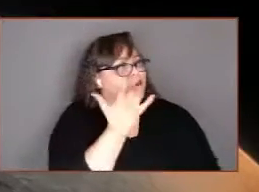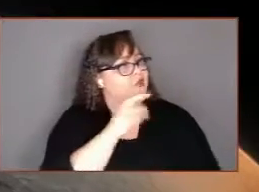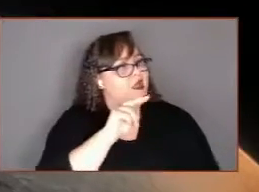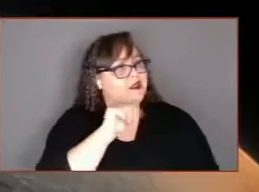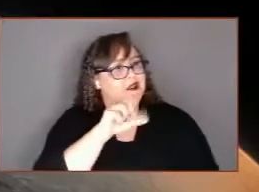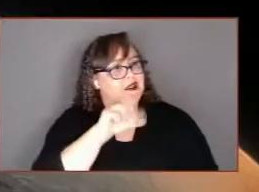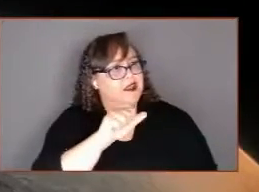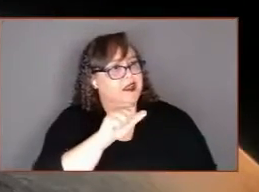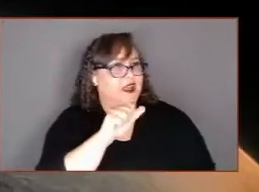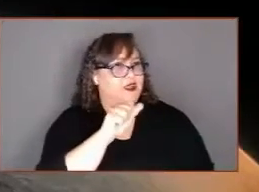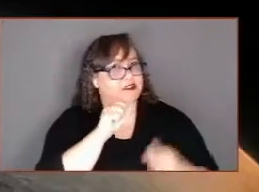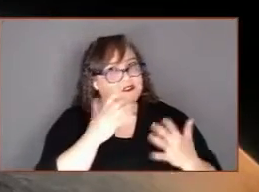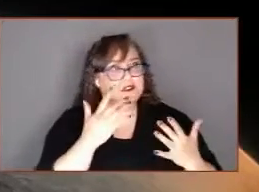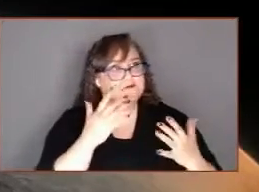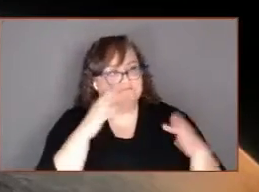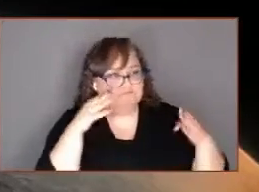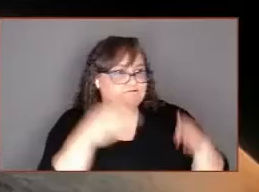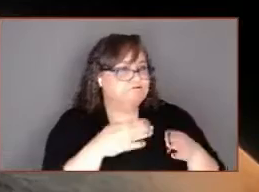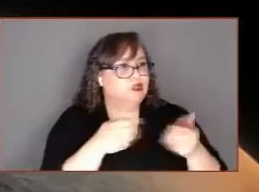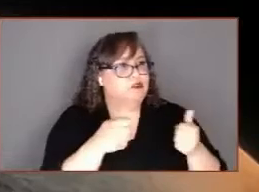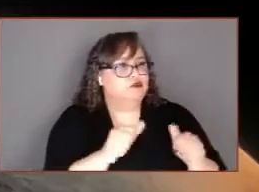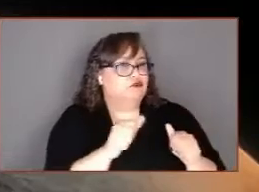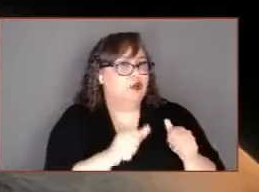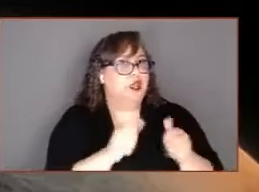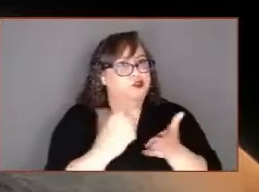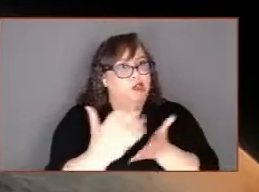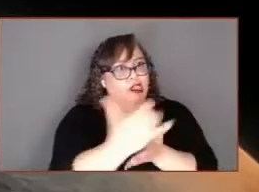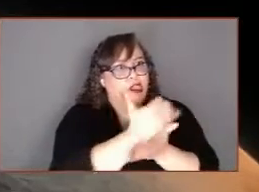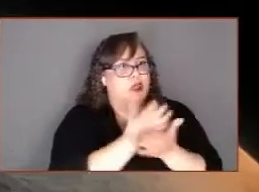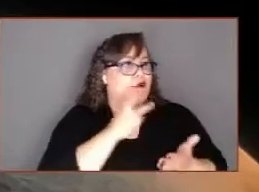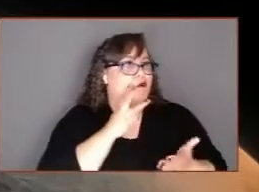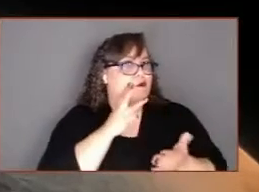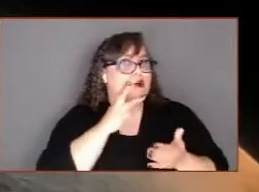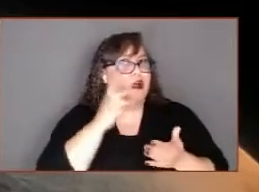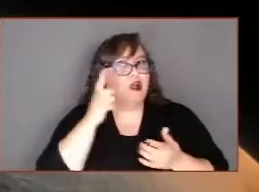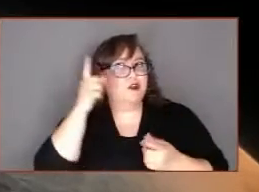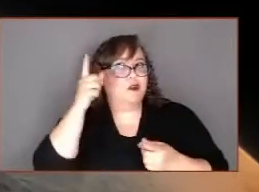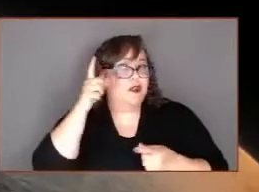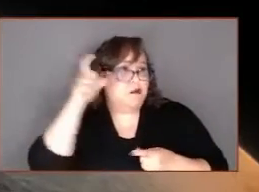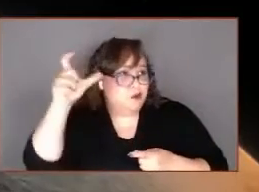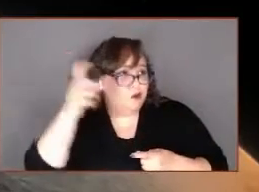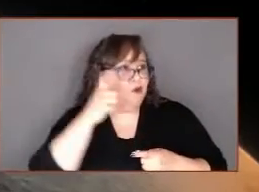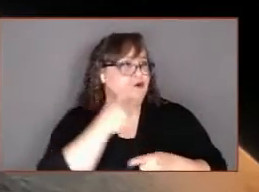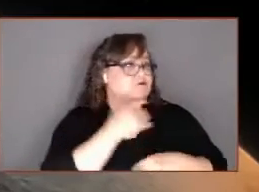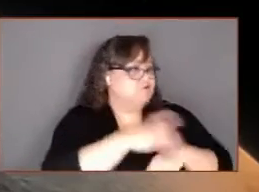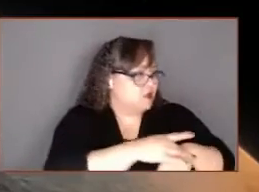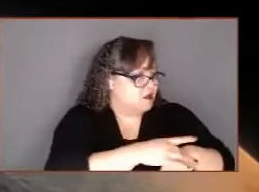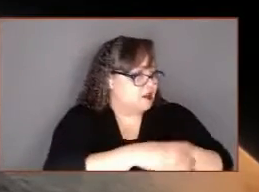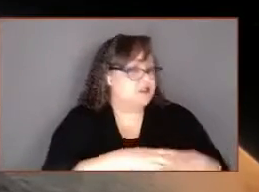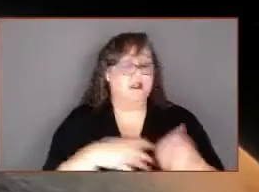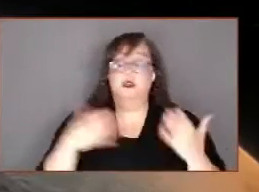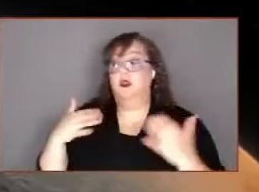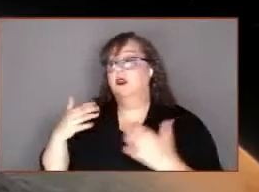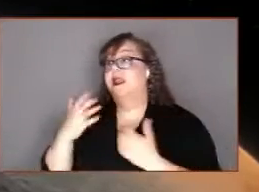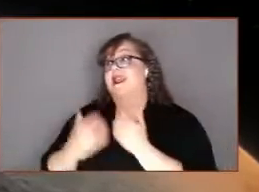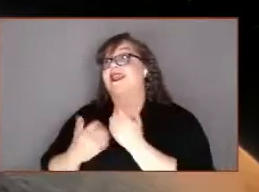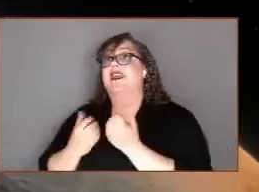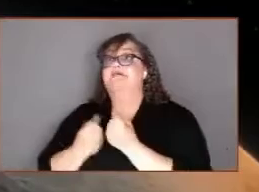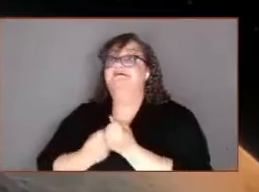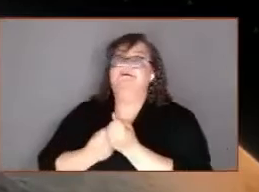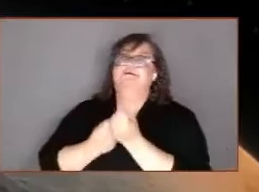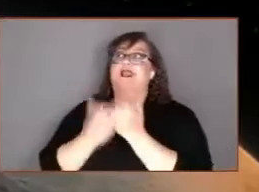on the moon and Mars goes a long way for human exploration. There are multiple ways you can use